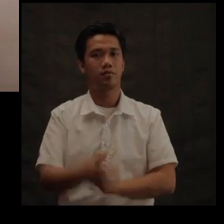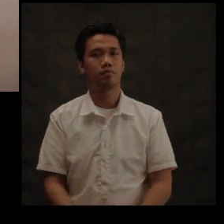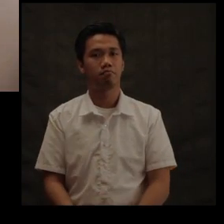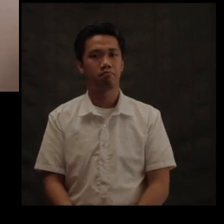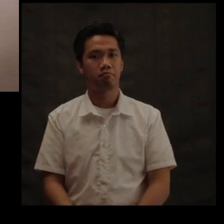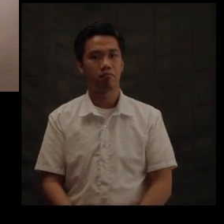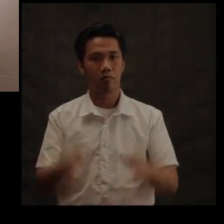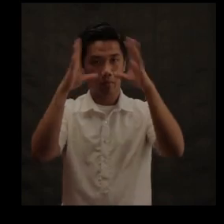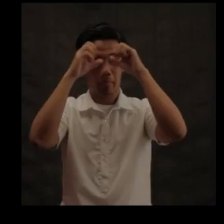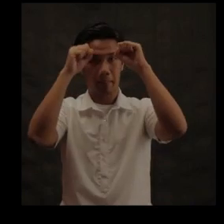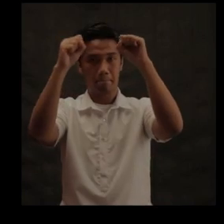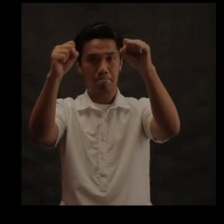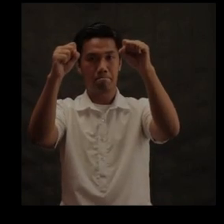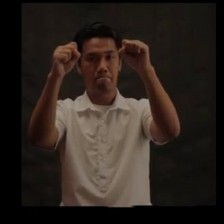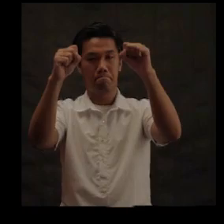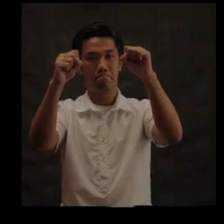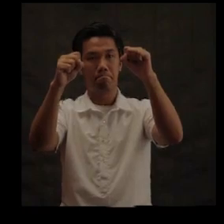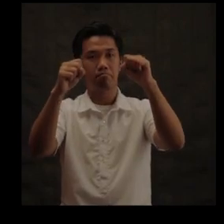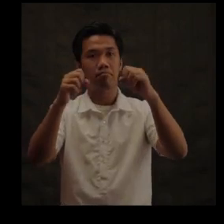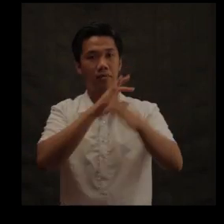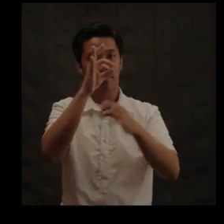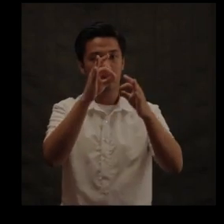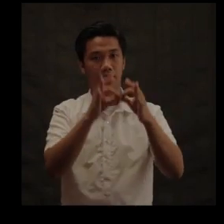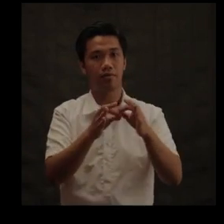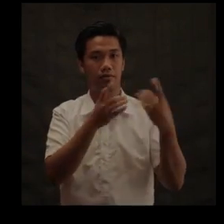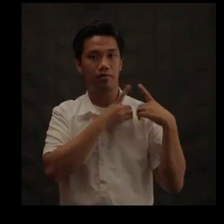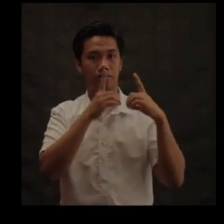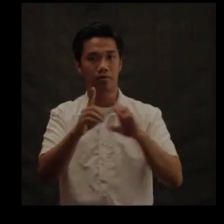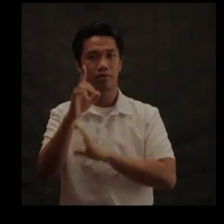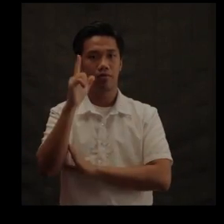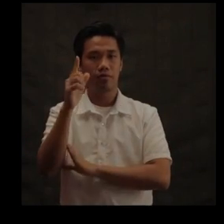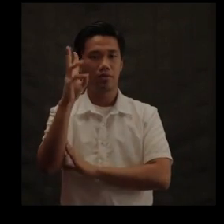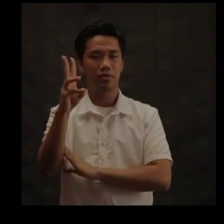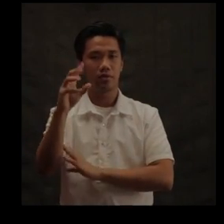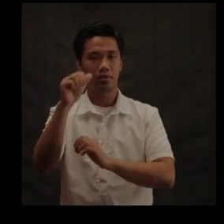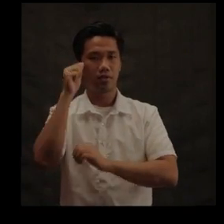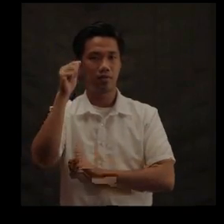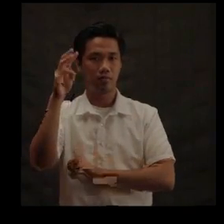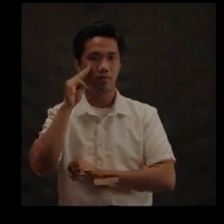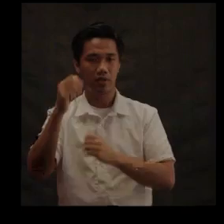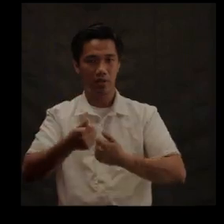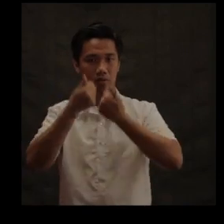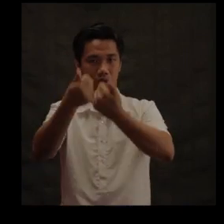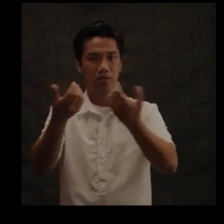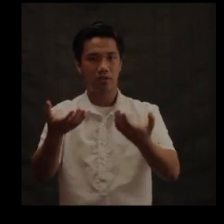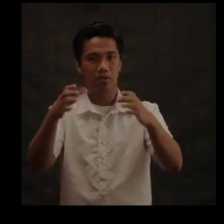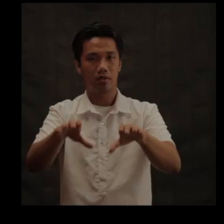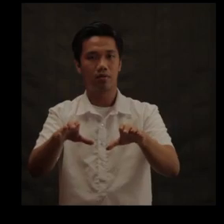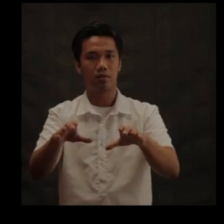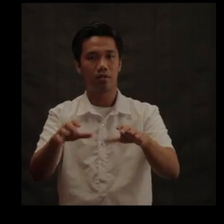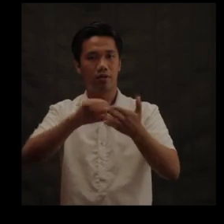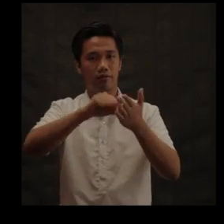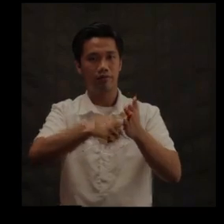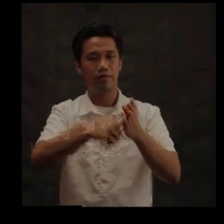in media. The President himself, fittingly, at the 26th Apolinario Mabini awarding